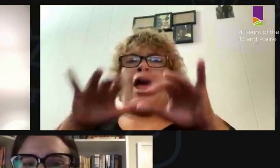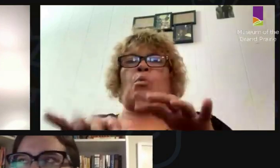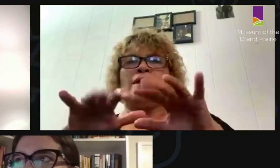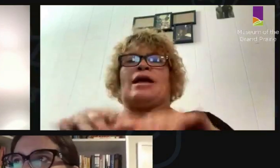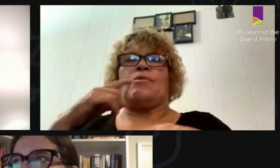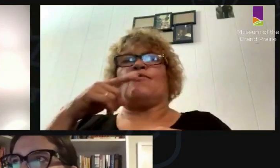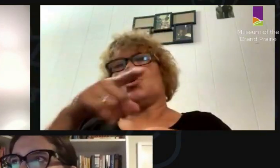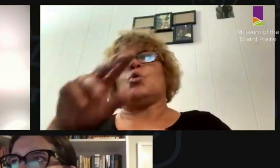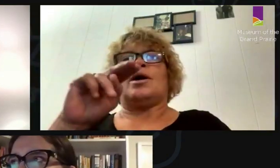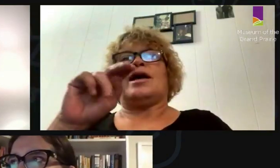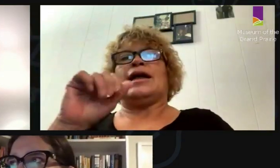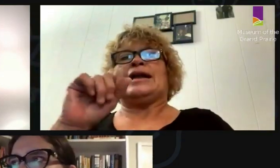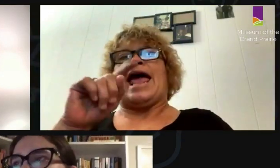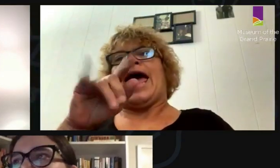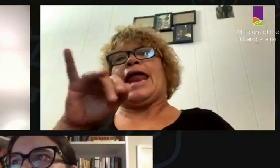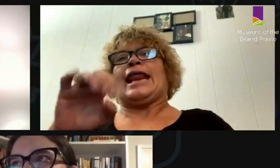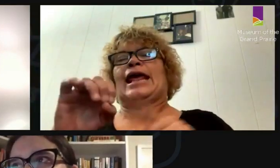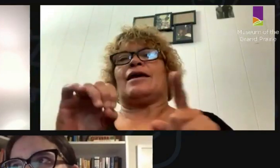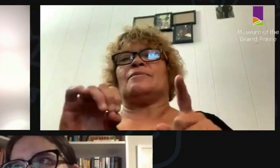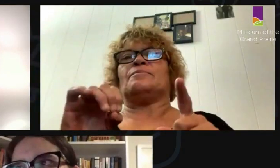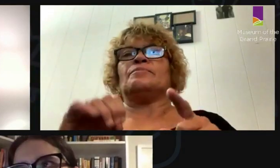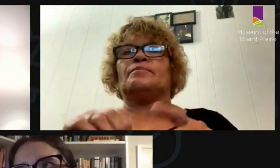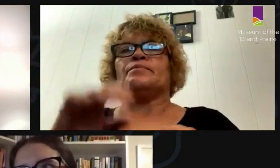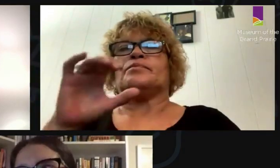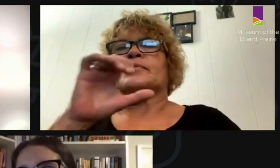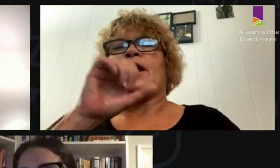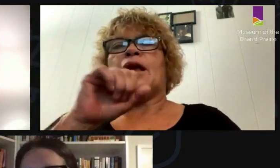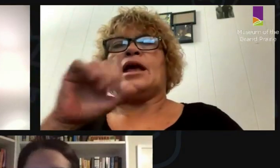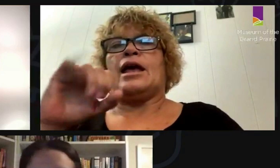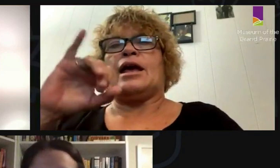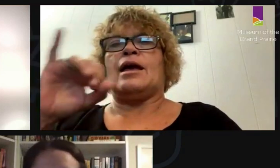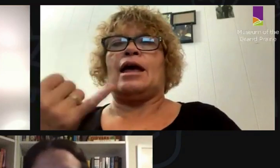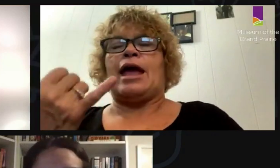Okay. Yeah, it's